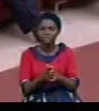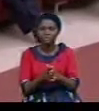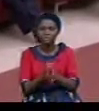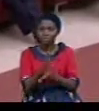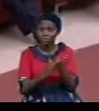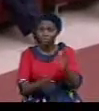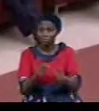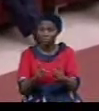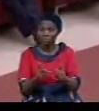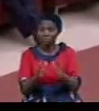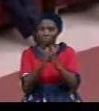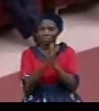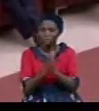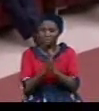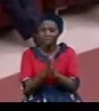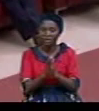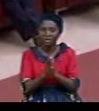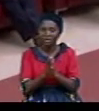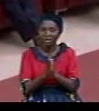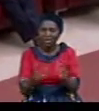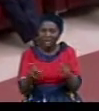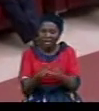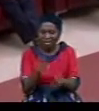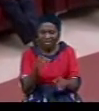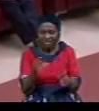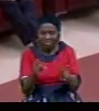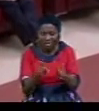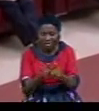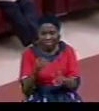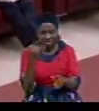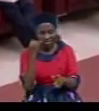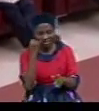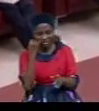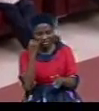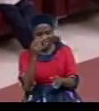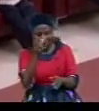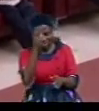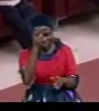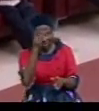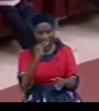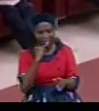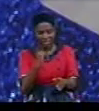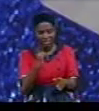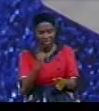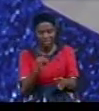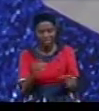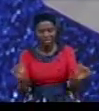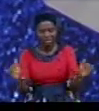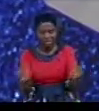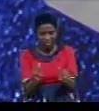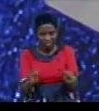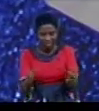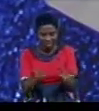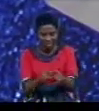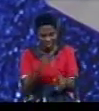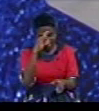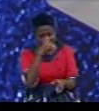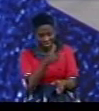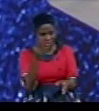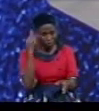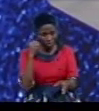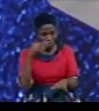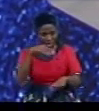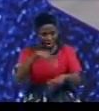prayers see it Satan is still like he was at the Garden of Eden so much